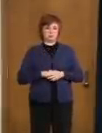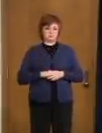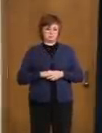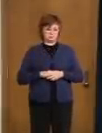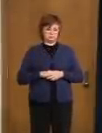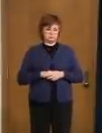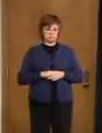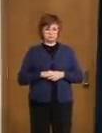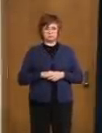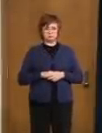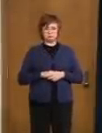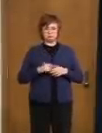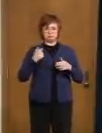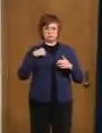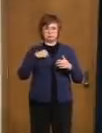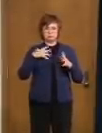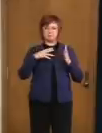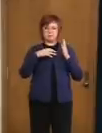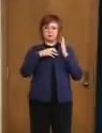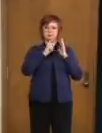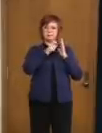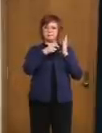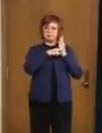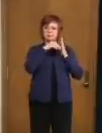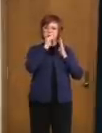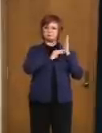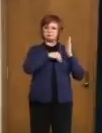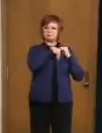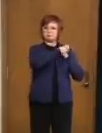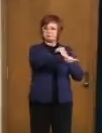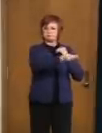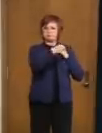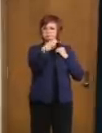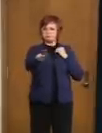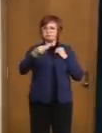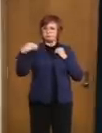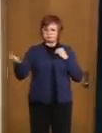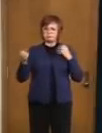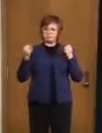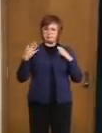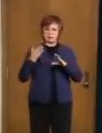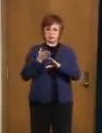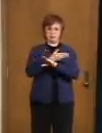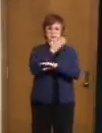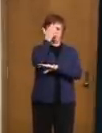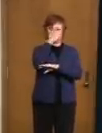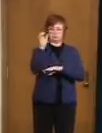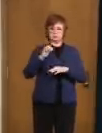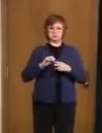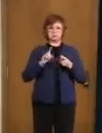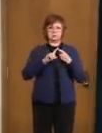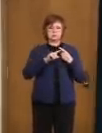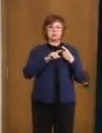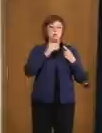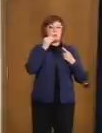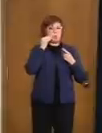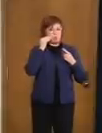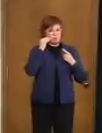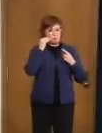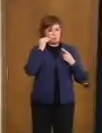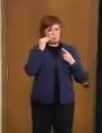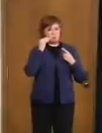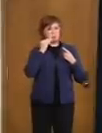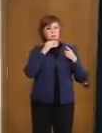that have been fined, up to and including throughout the holiday season, where we saw individuals that may be hosting home-based gatherings that